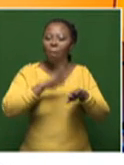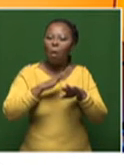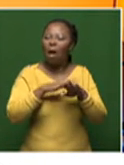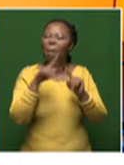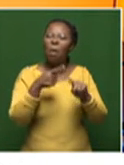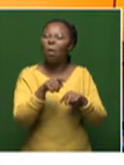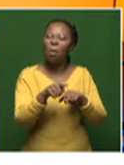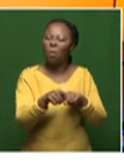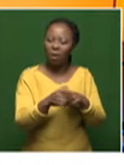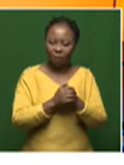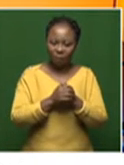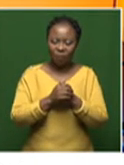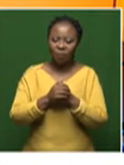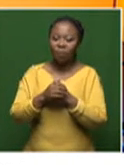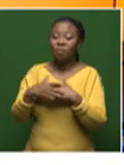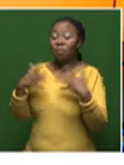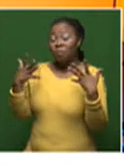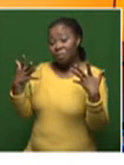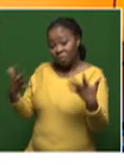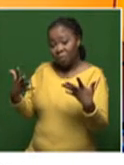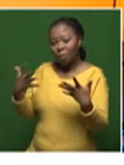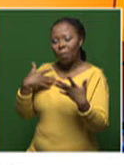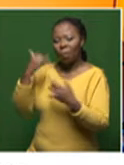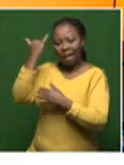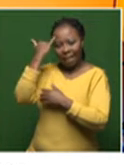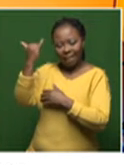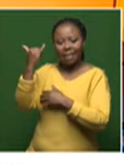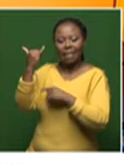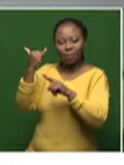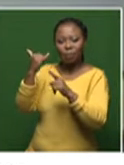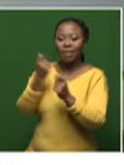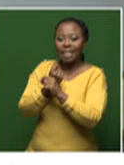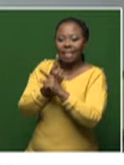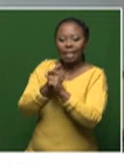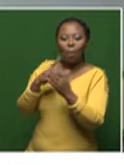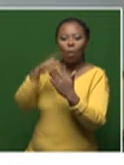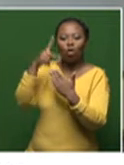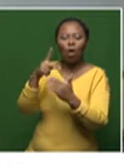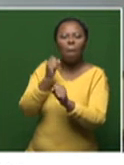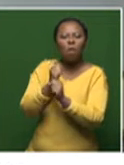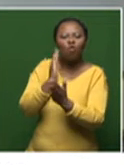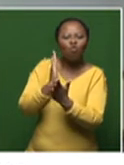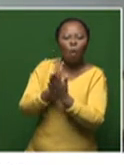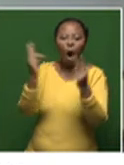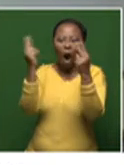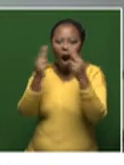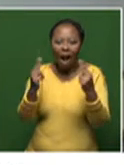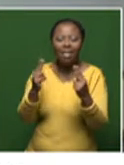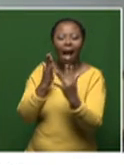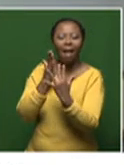about. So the idea behind the taxi project is to make art available to